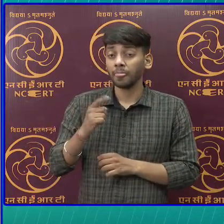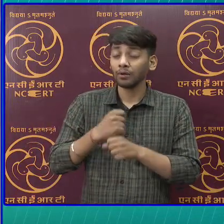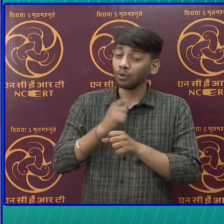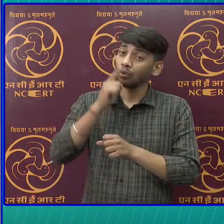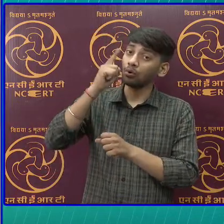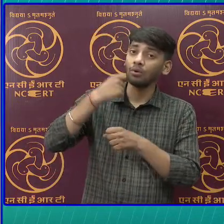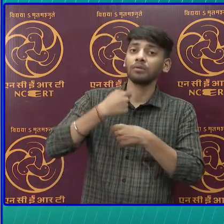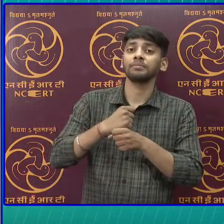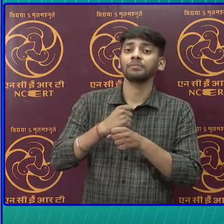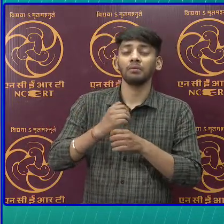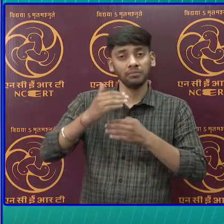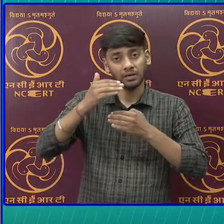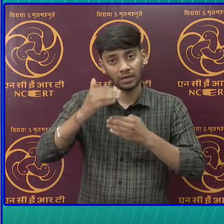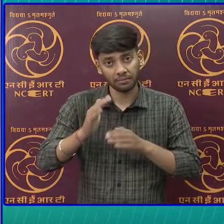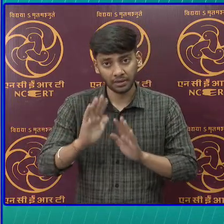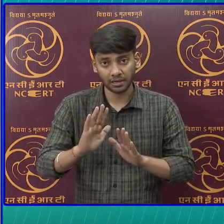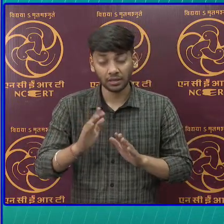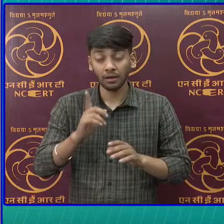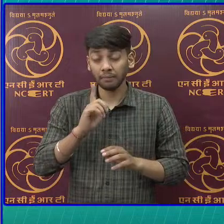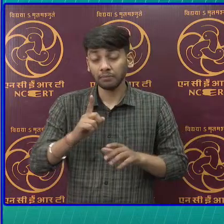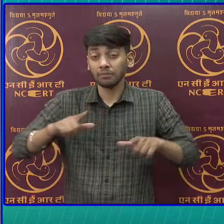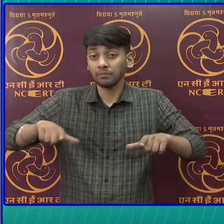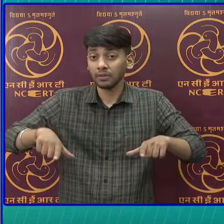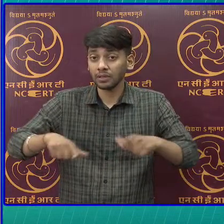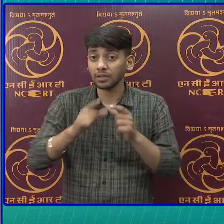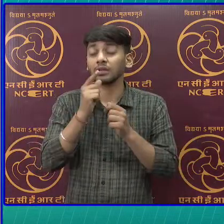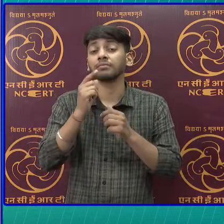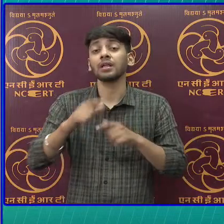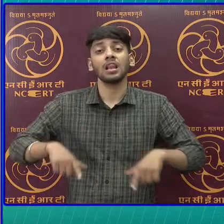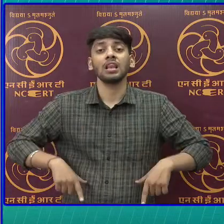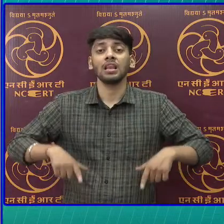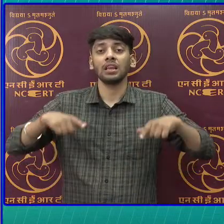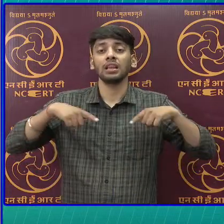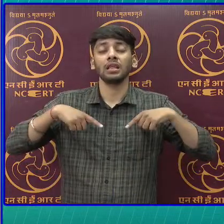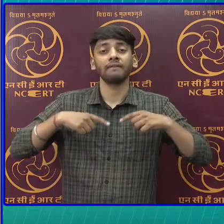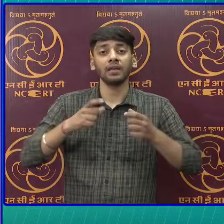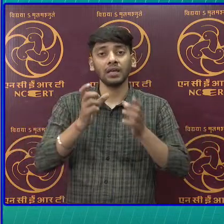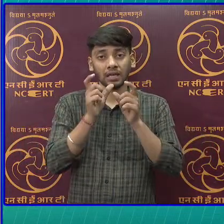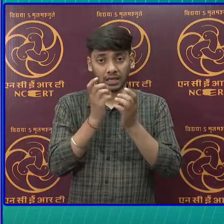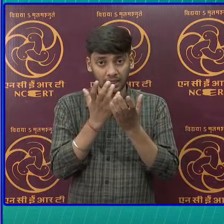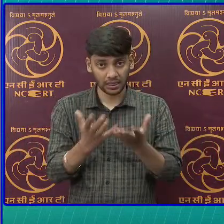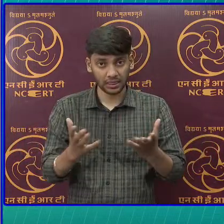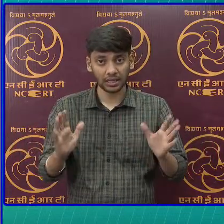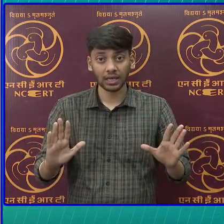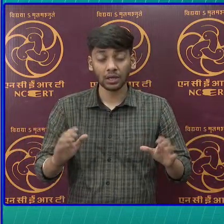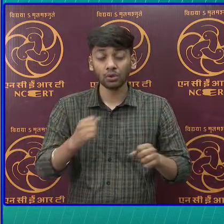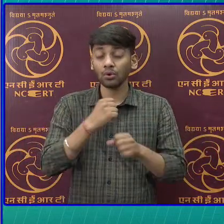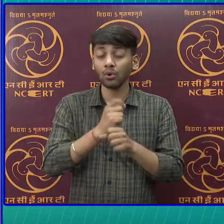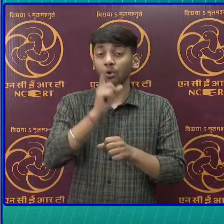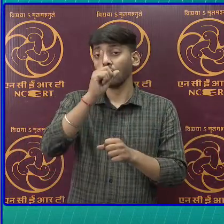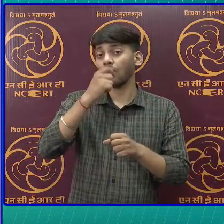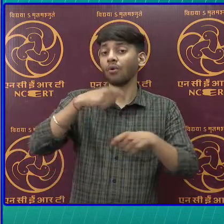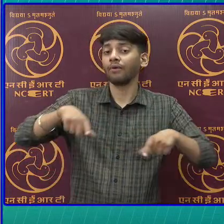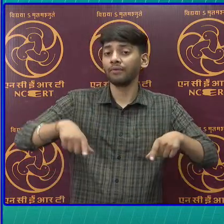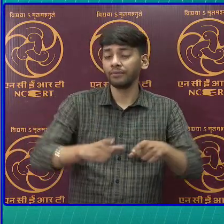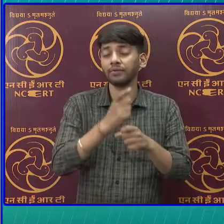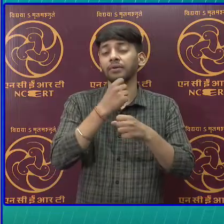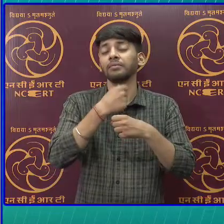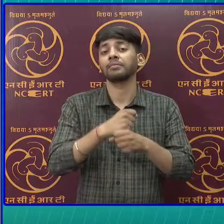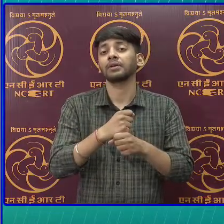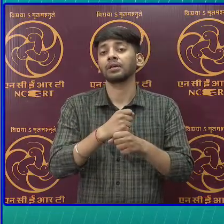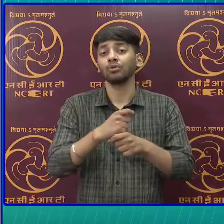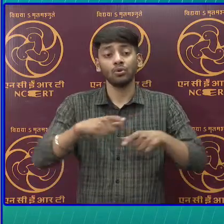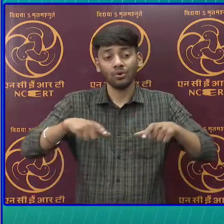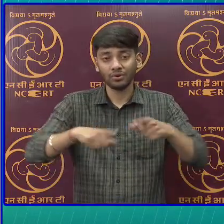have limitations, but tree is a living being, and that is created by God. And Exactly. that's why, And we should not